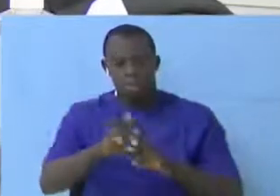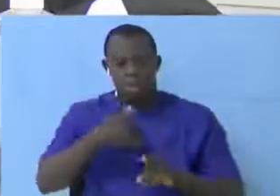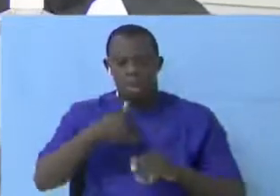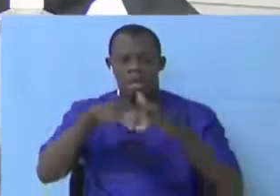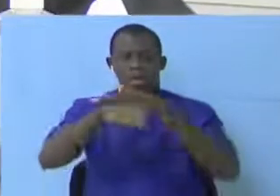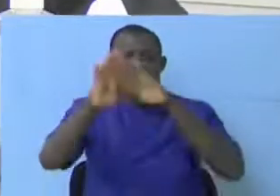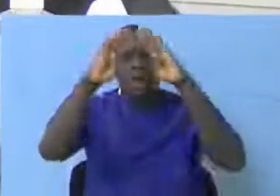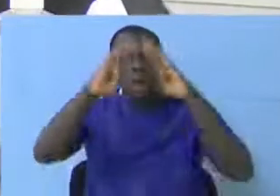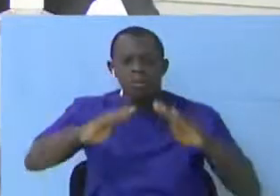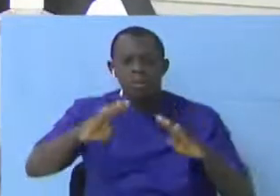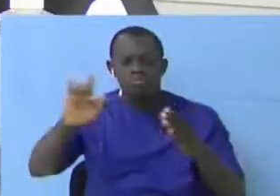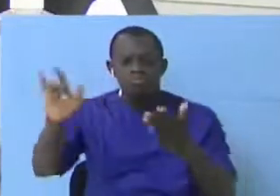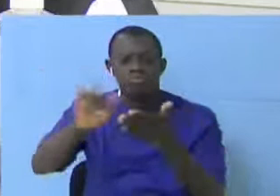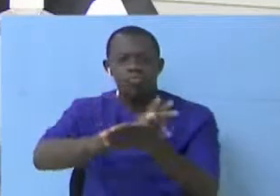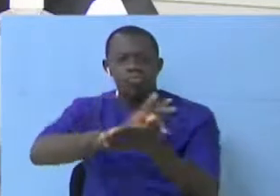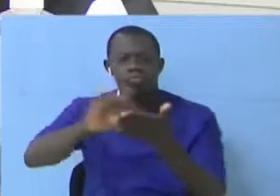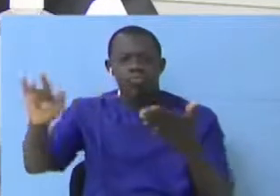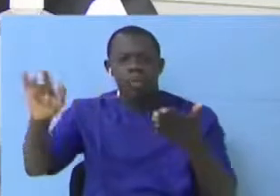There was nobody.